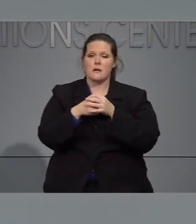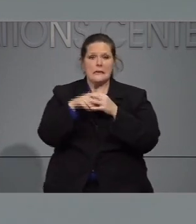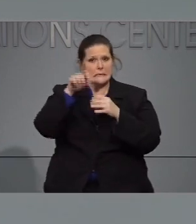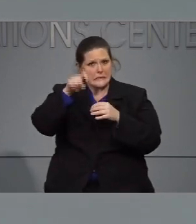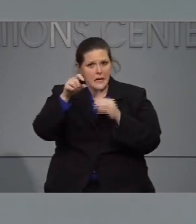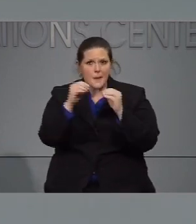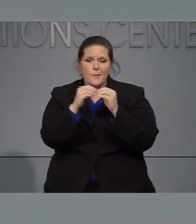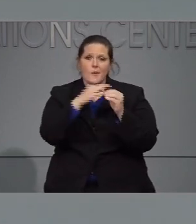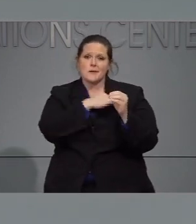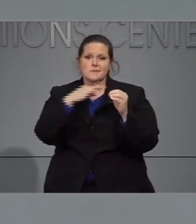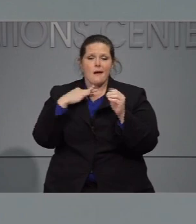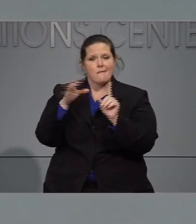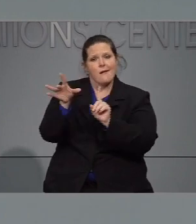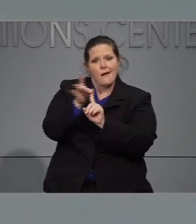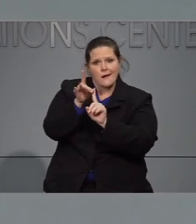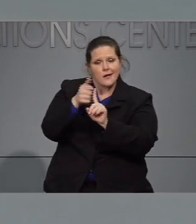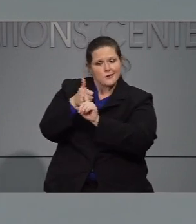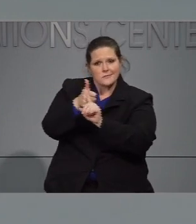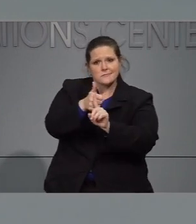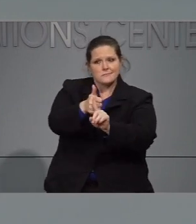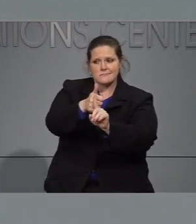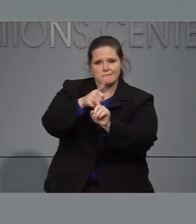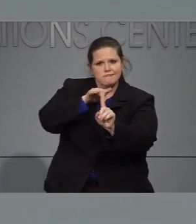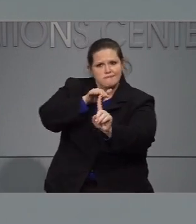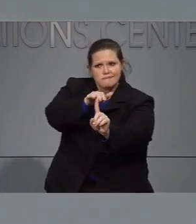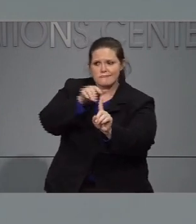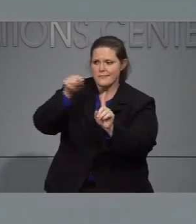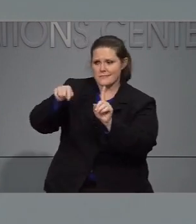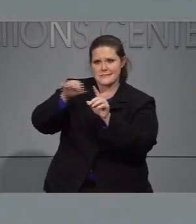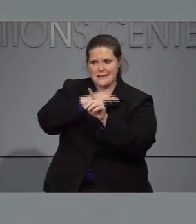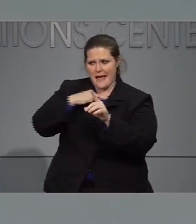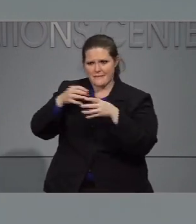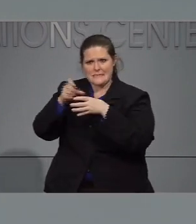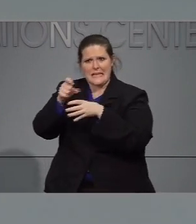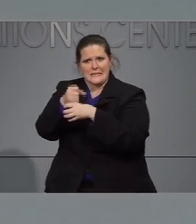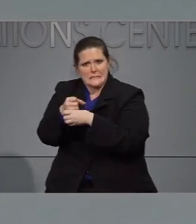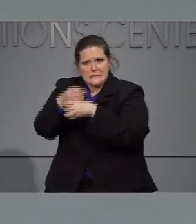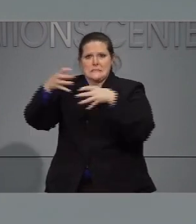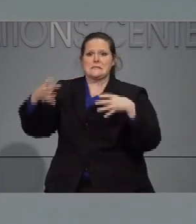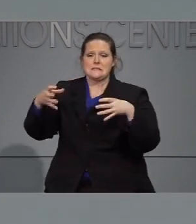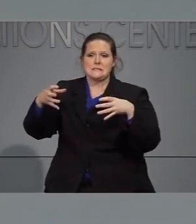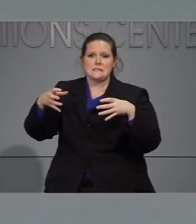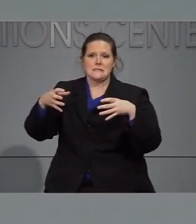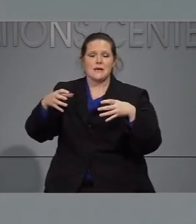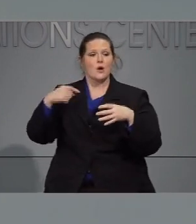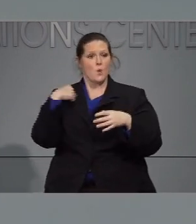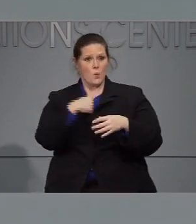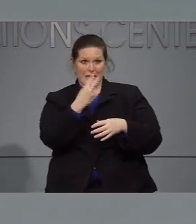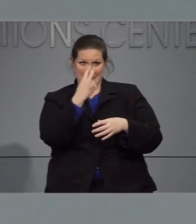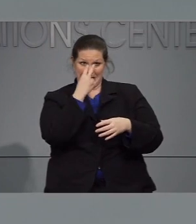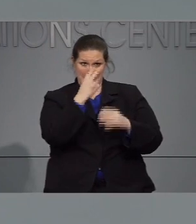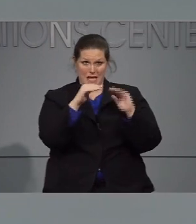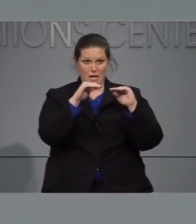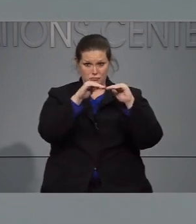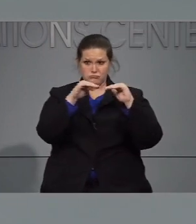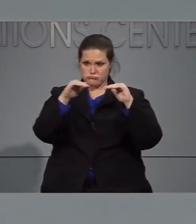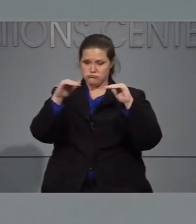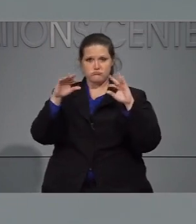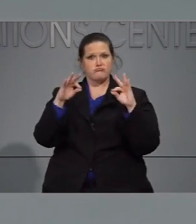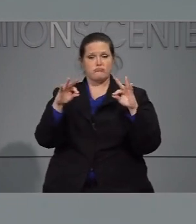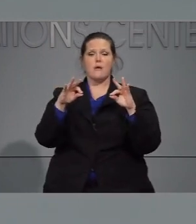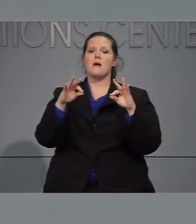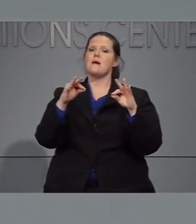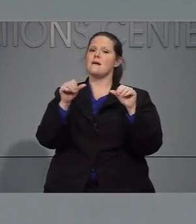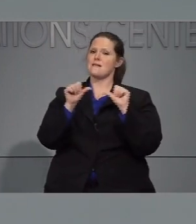tracers. So the positive signs in our trends should only strengthen our resolve to keep at it with those 3